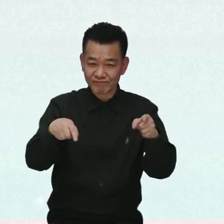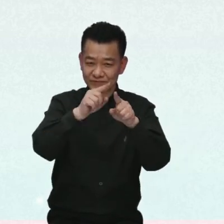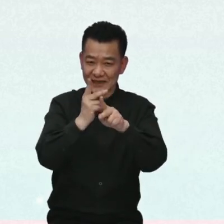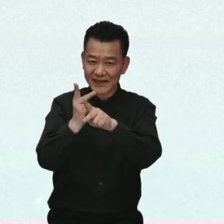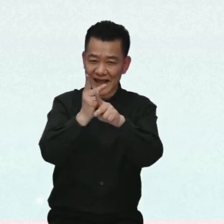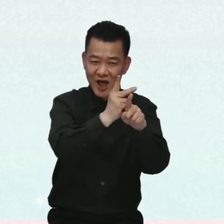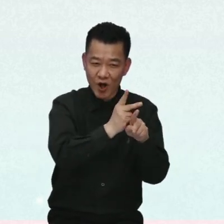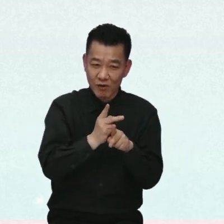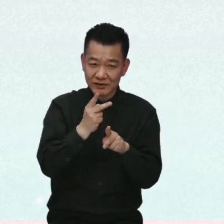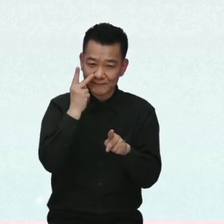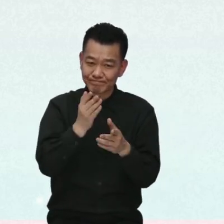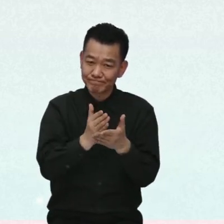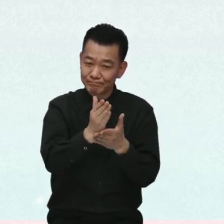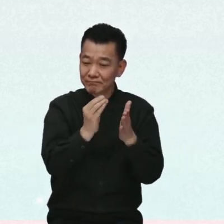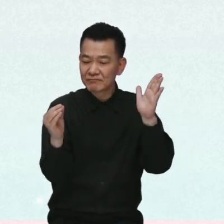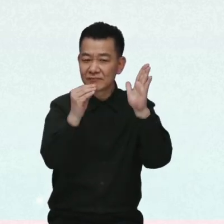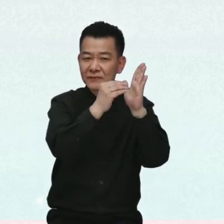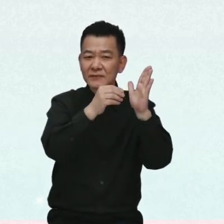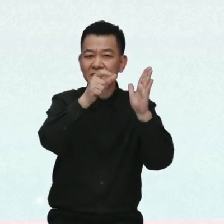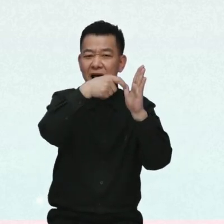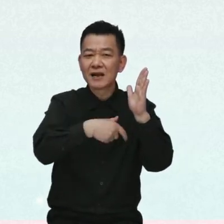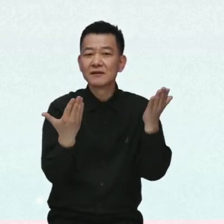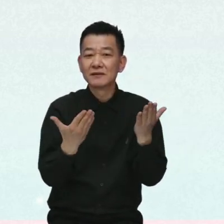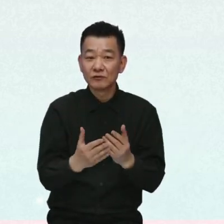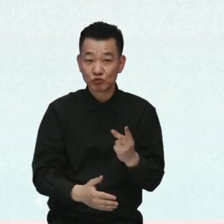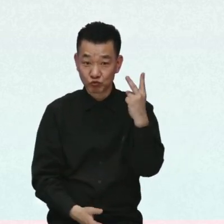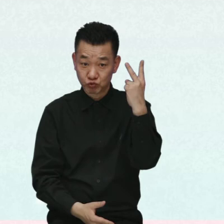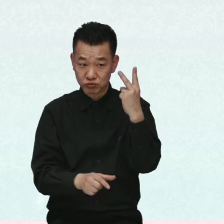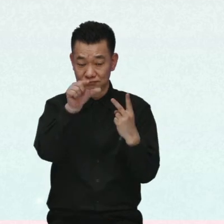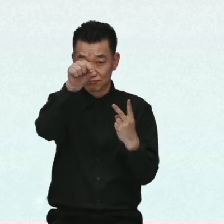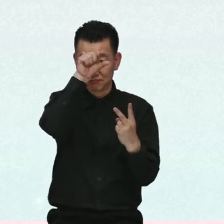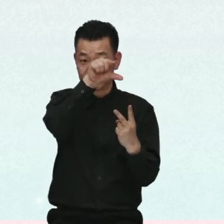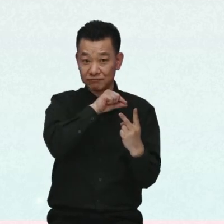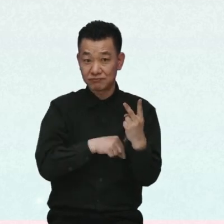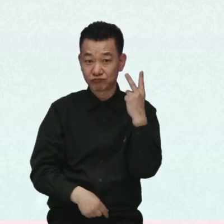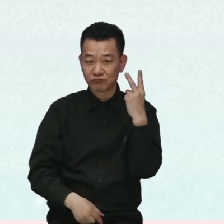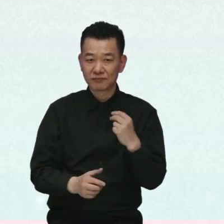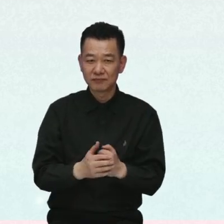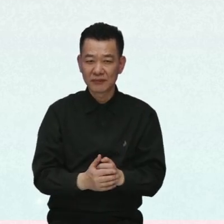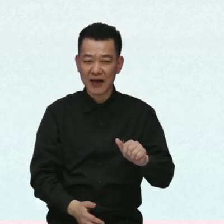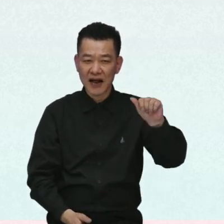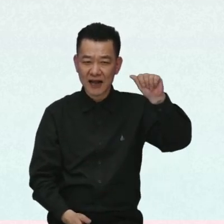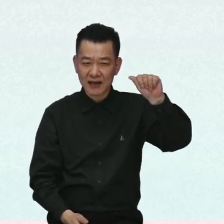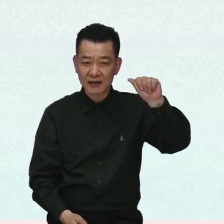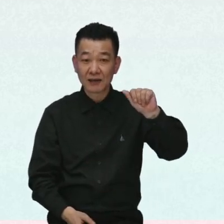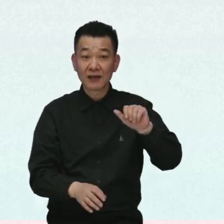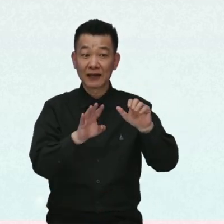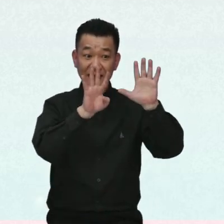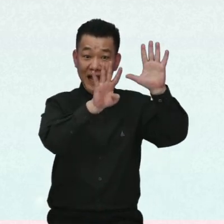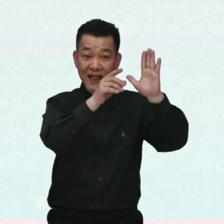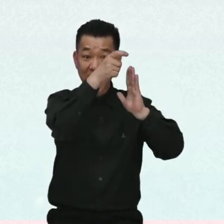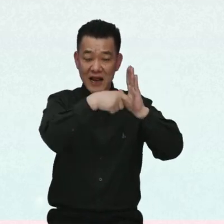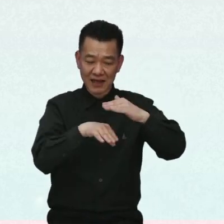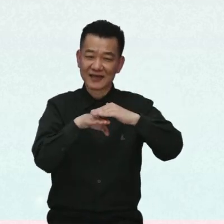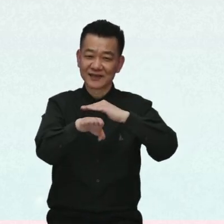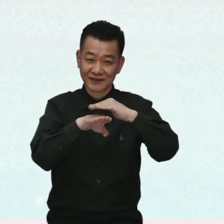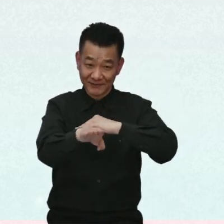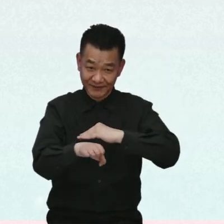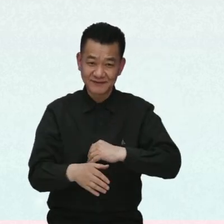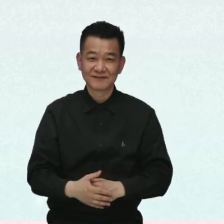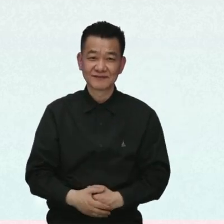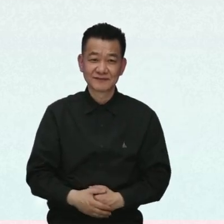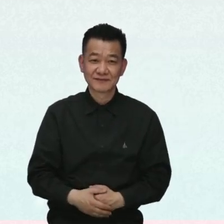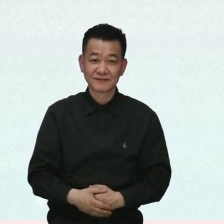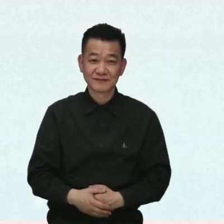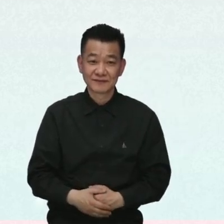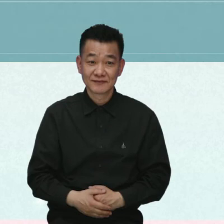to participate in cultural life? Choose 2 correct answers. A. Article 9,